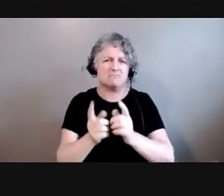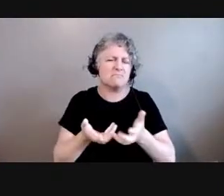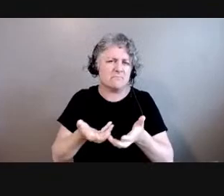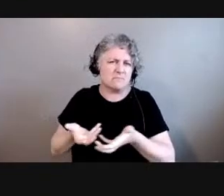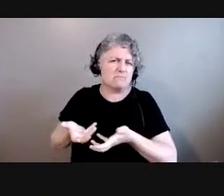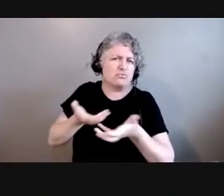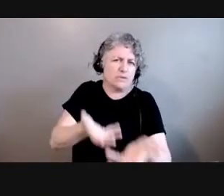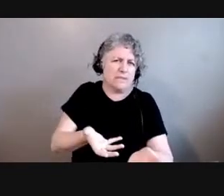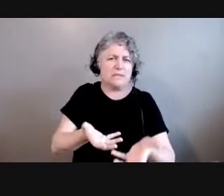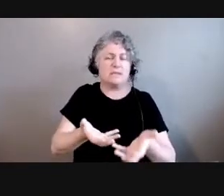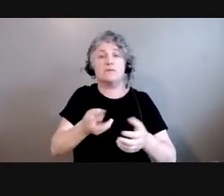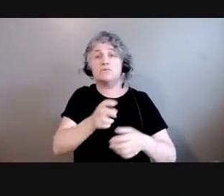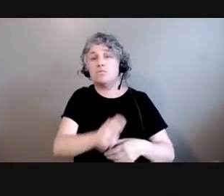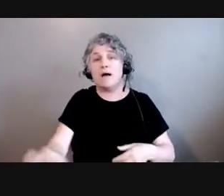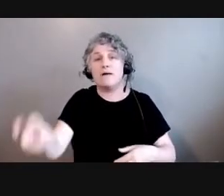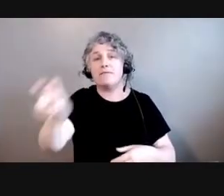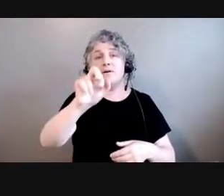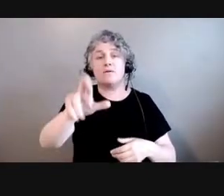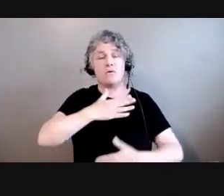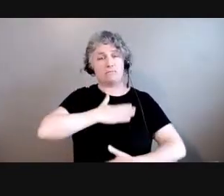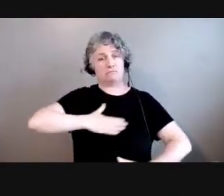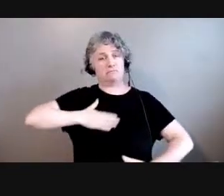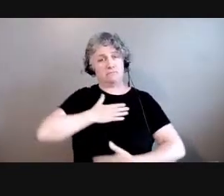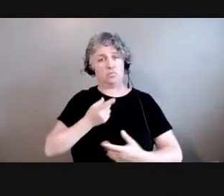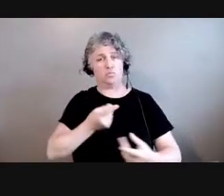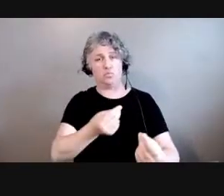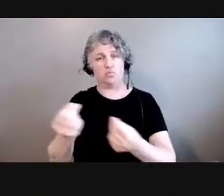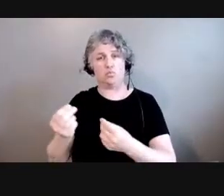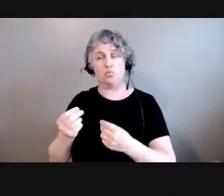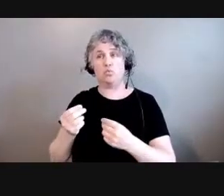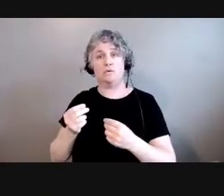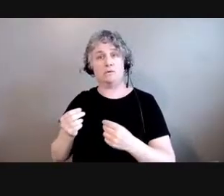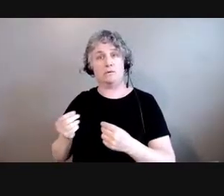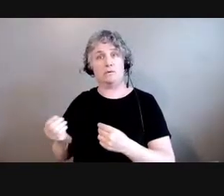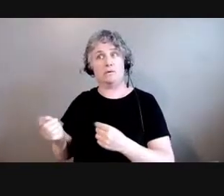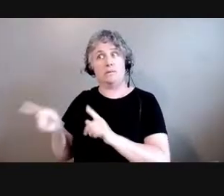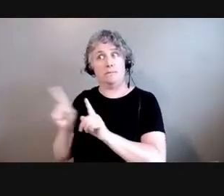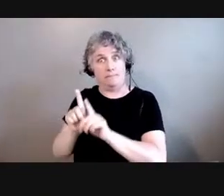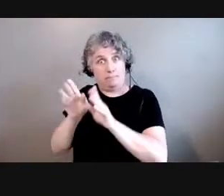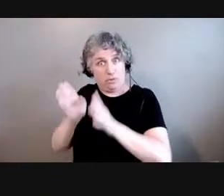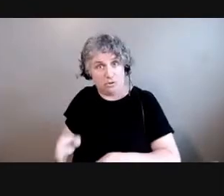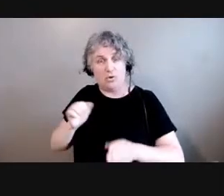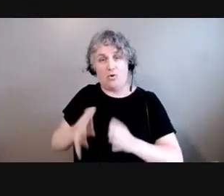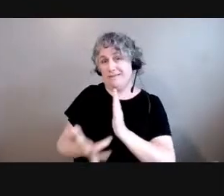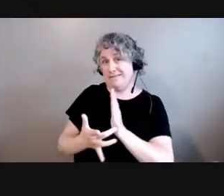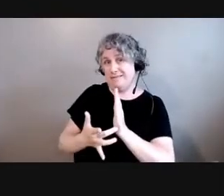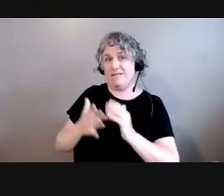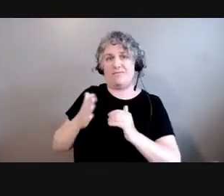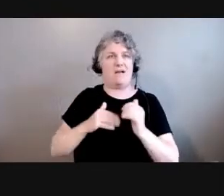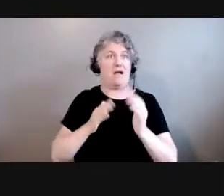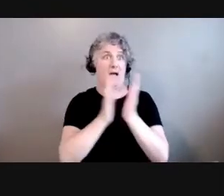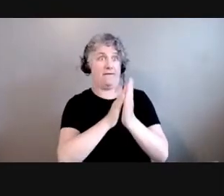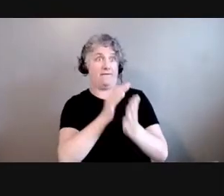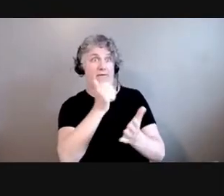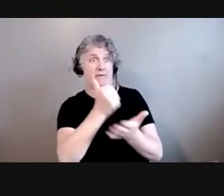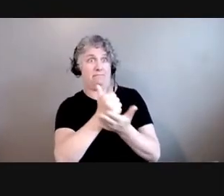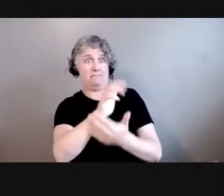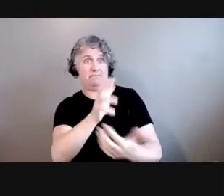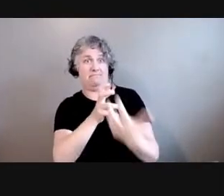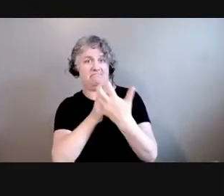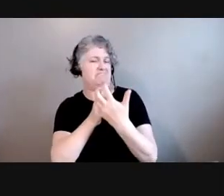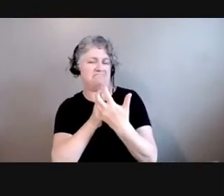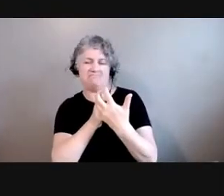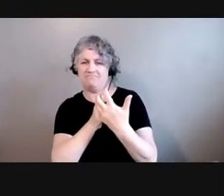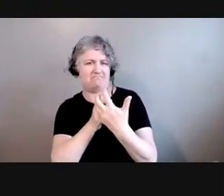activities than they were to ask for accommodation. Second, that persons with vision loss identified a whole swath of mental health